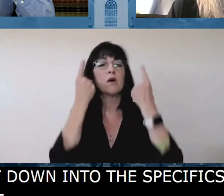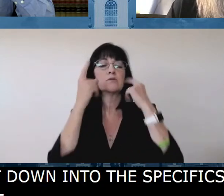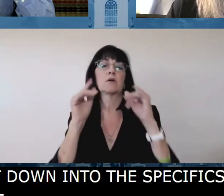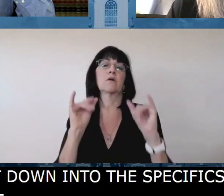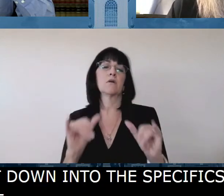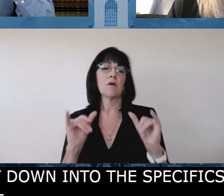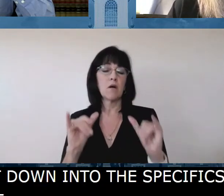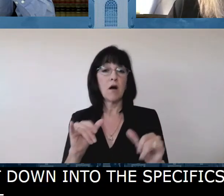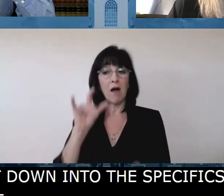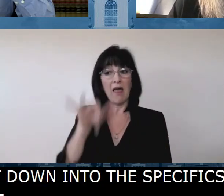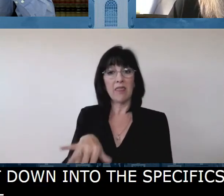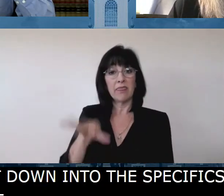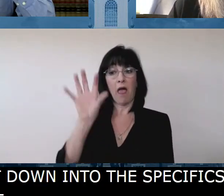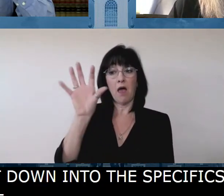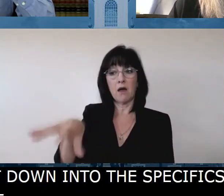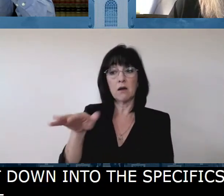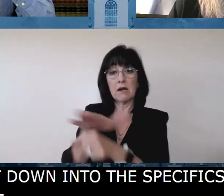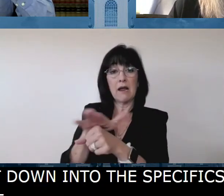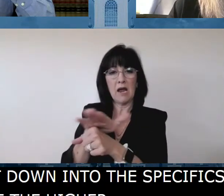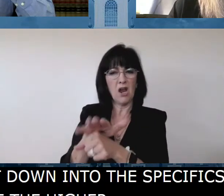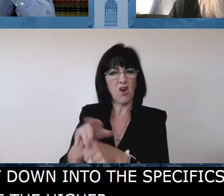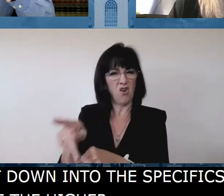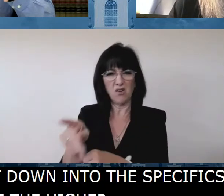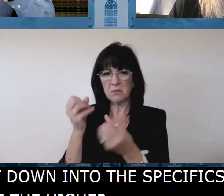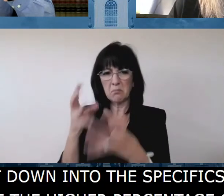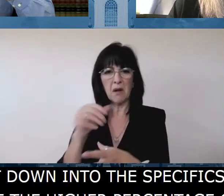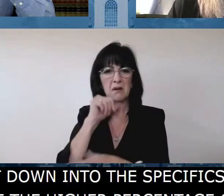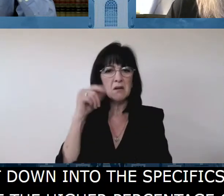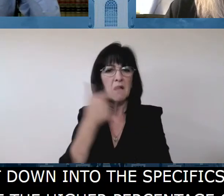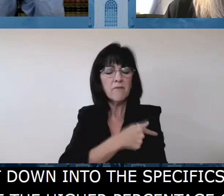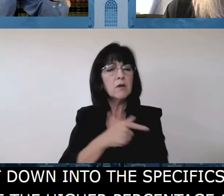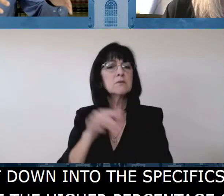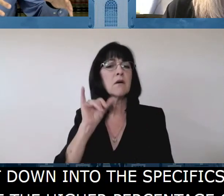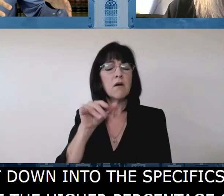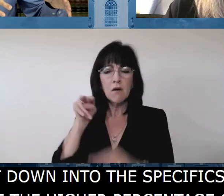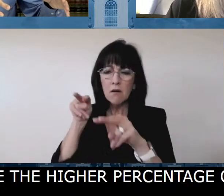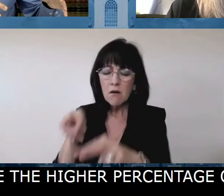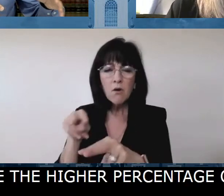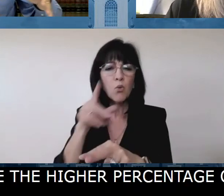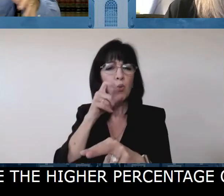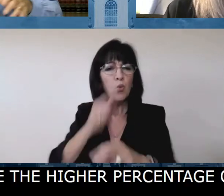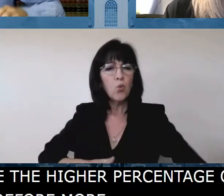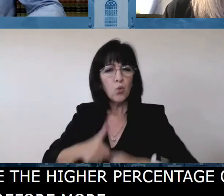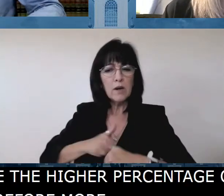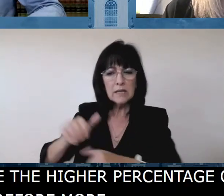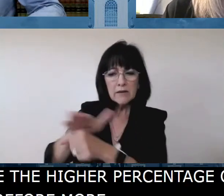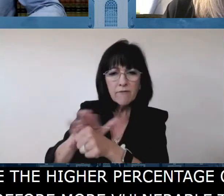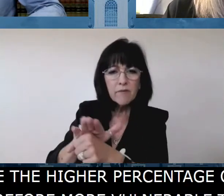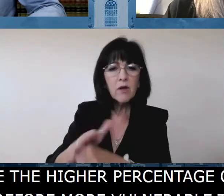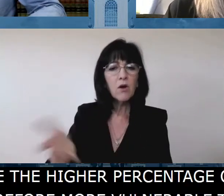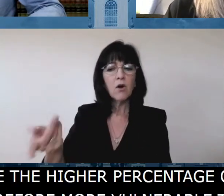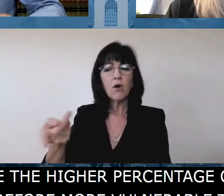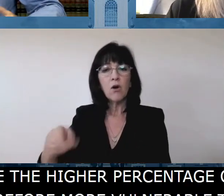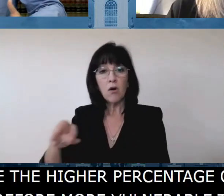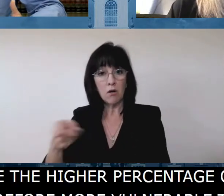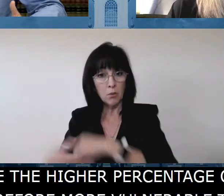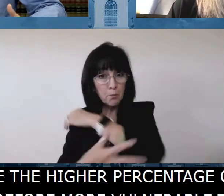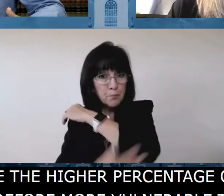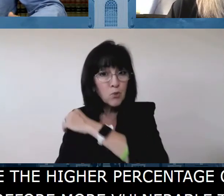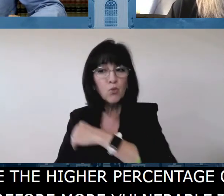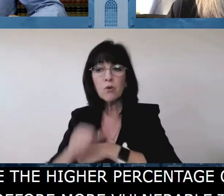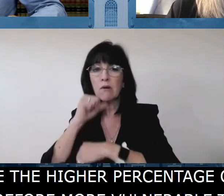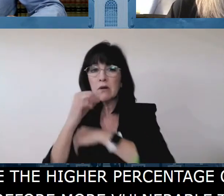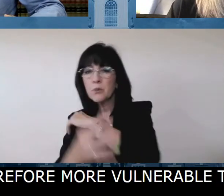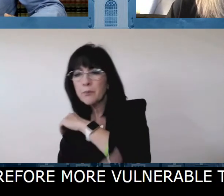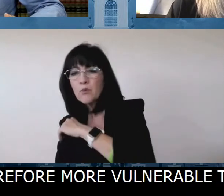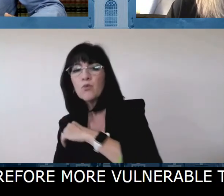the higher percentage of people unvaccinated, therefore more vulnerable to the Delta variant, where we need to really